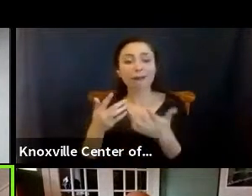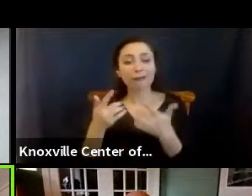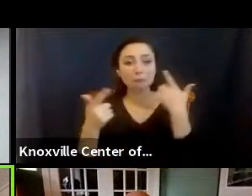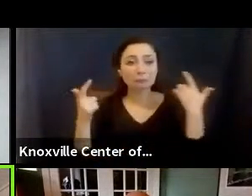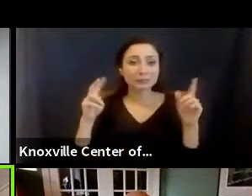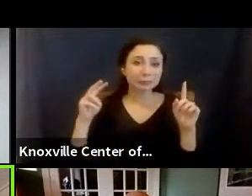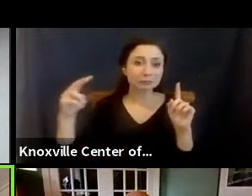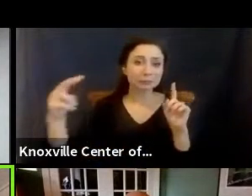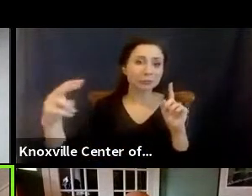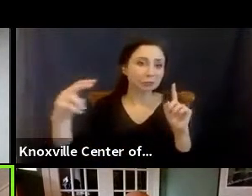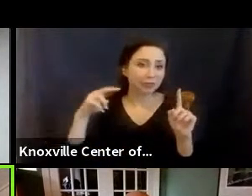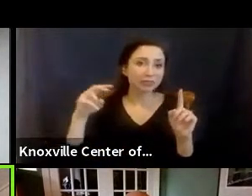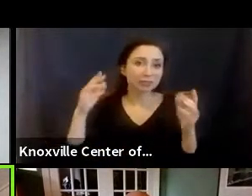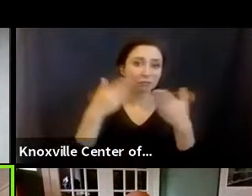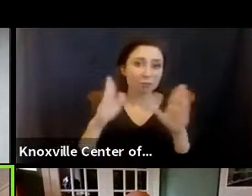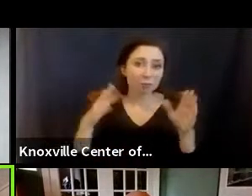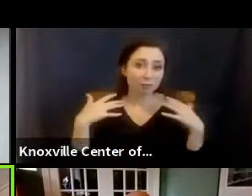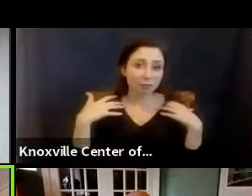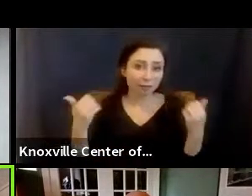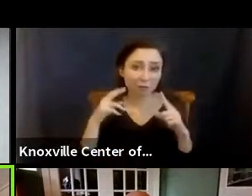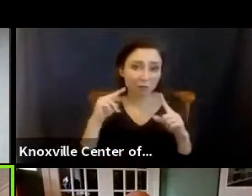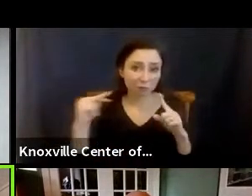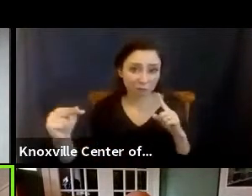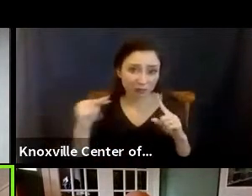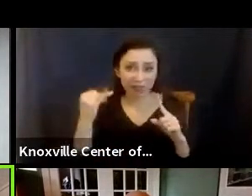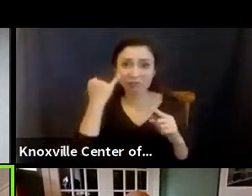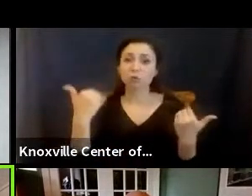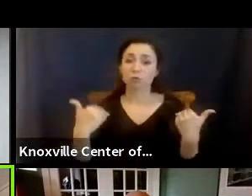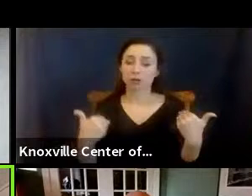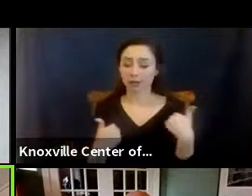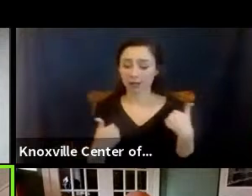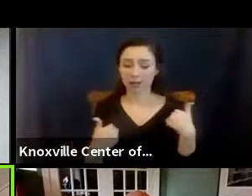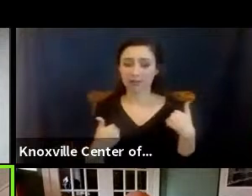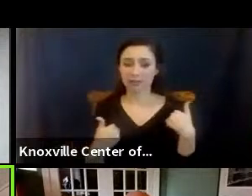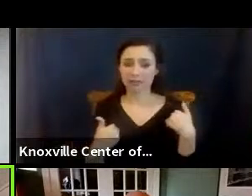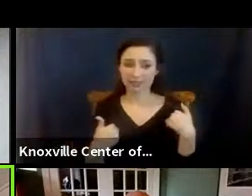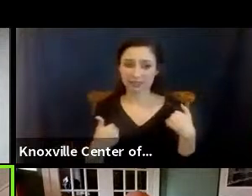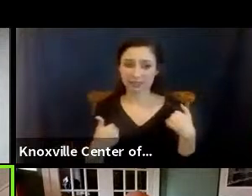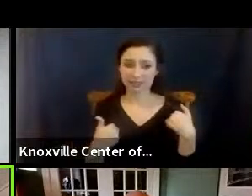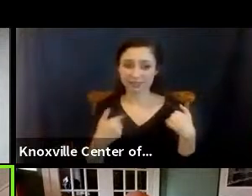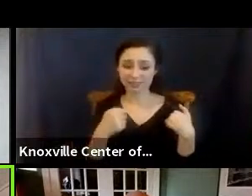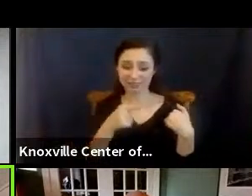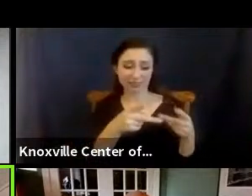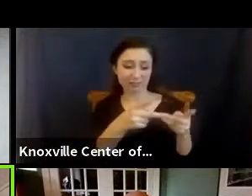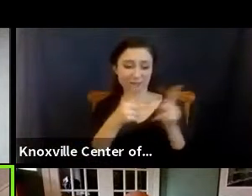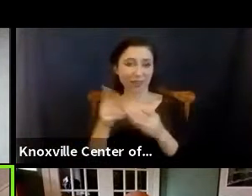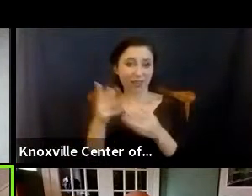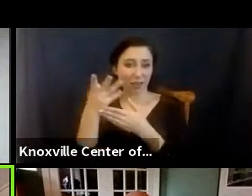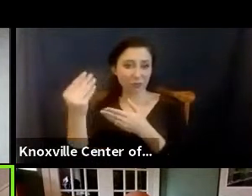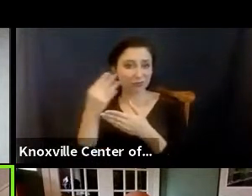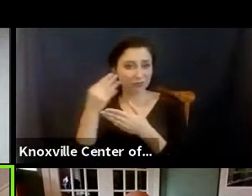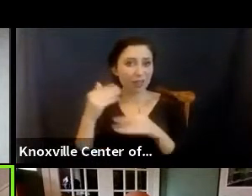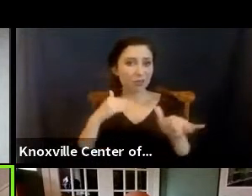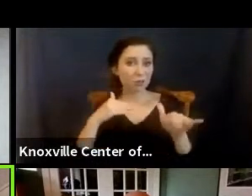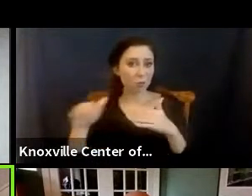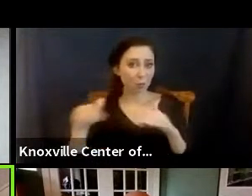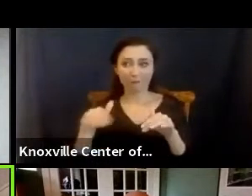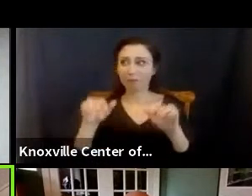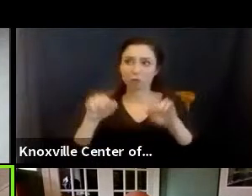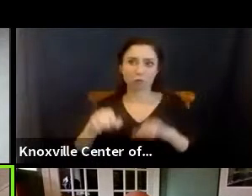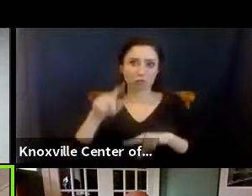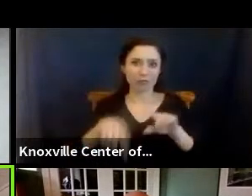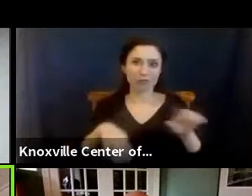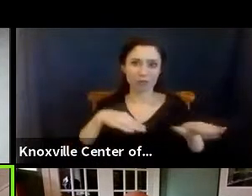standpoint, if you have these places outside of walking distance and people start driving with a high degree